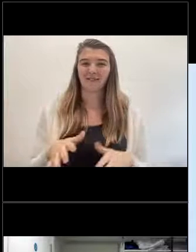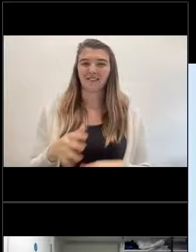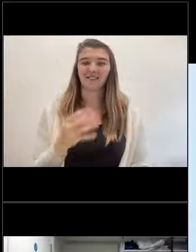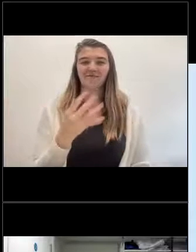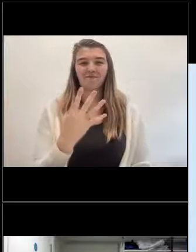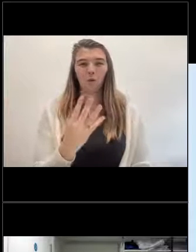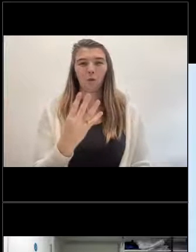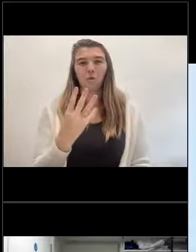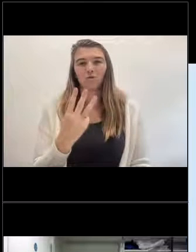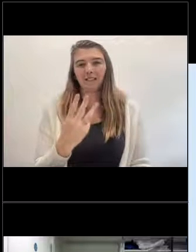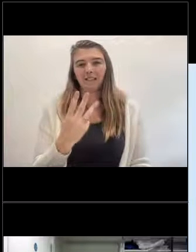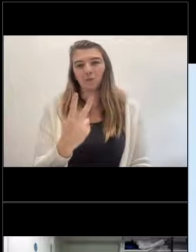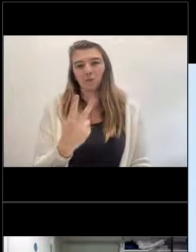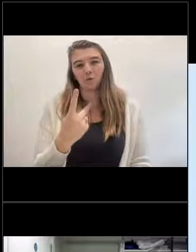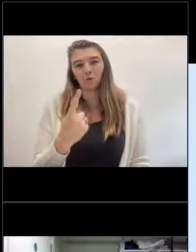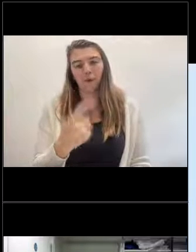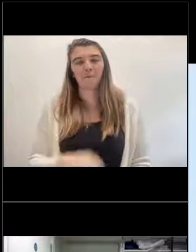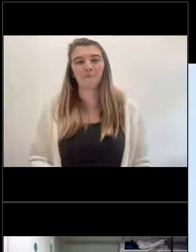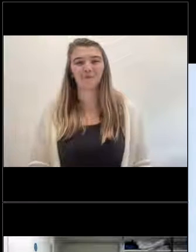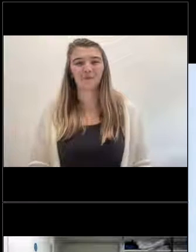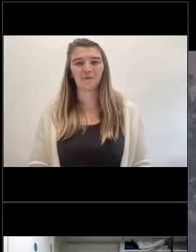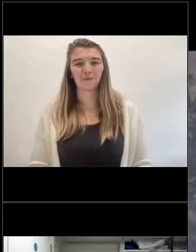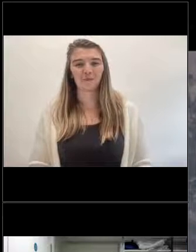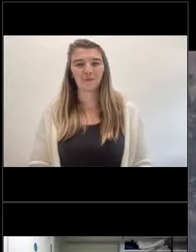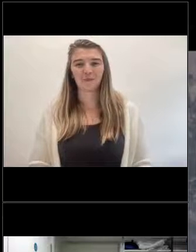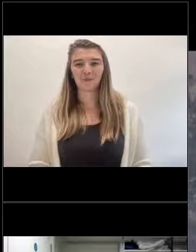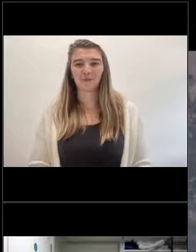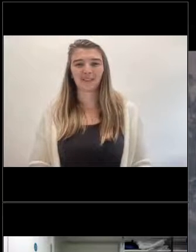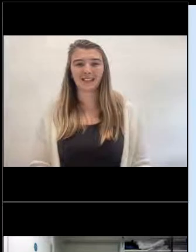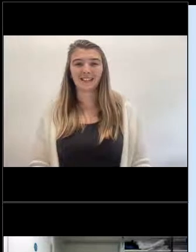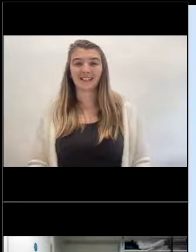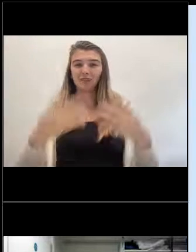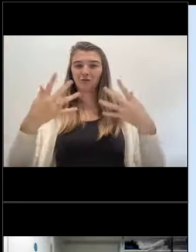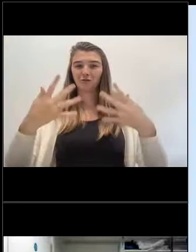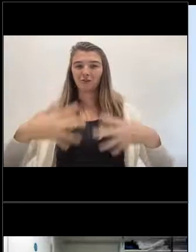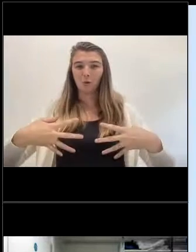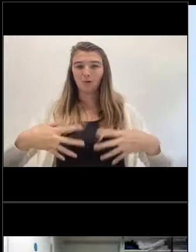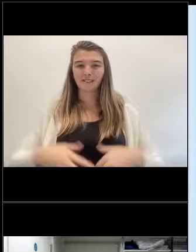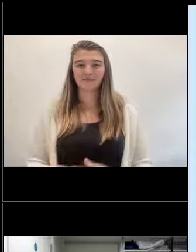3, 2, 1. Okay, could we have the results, please?